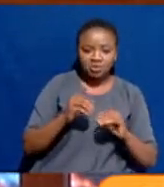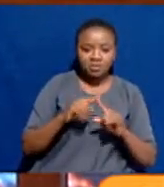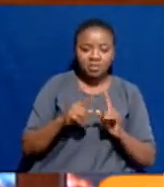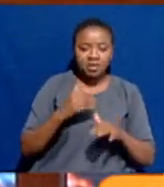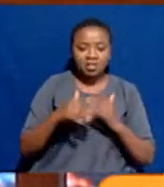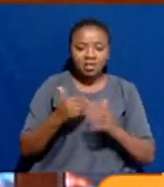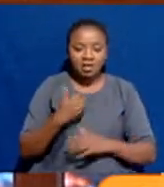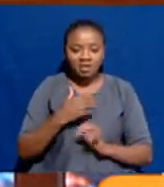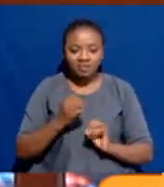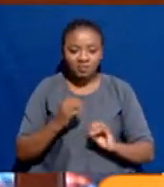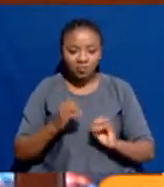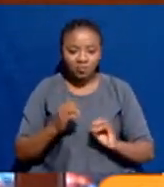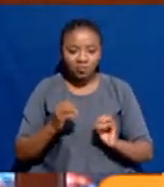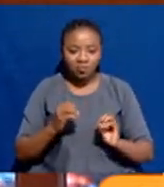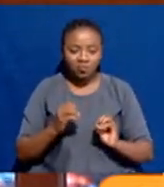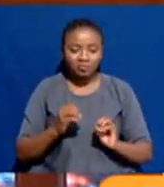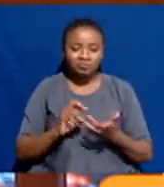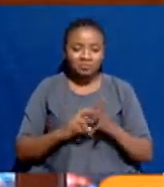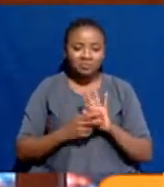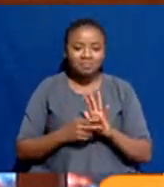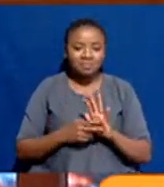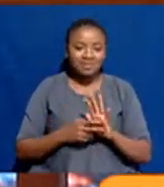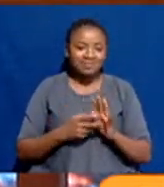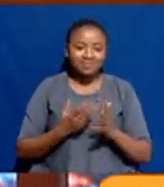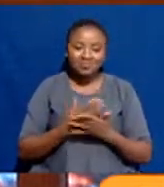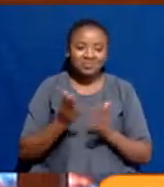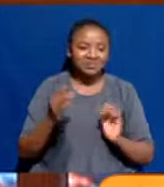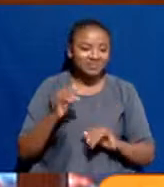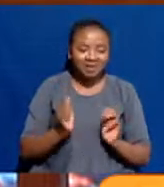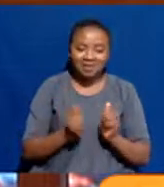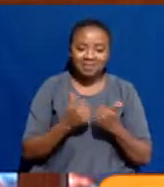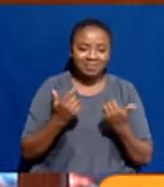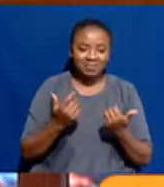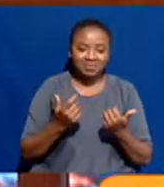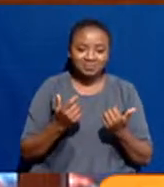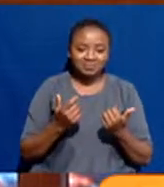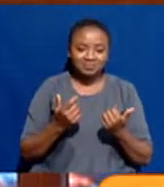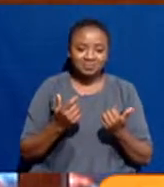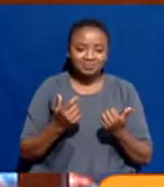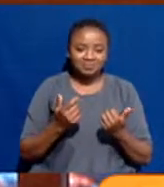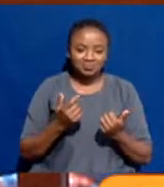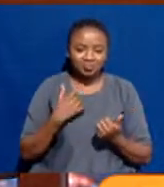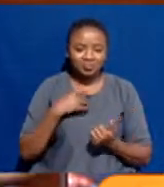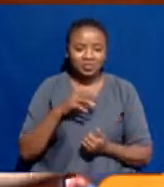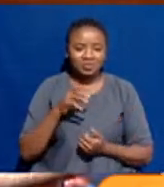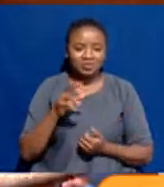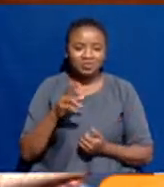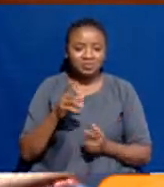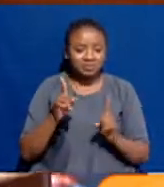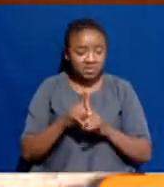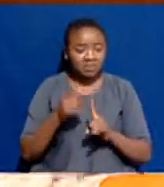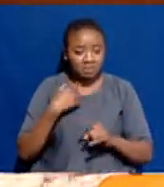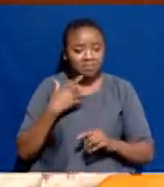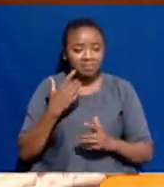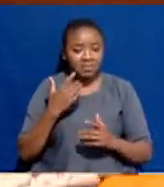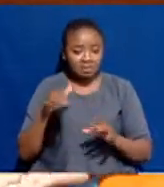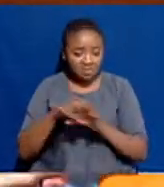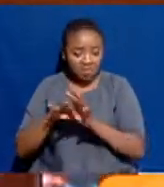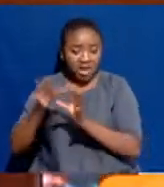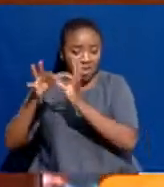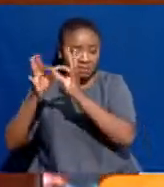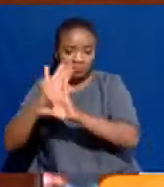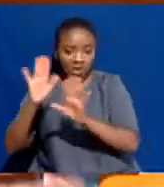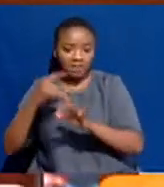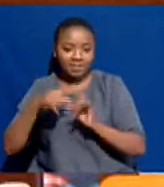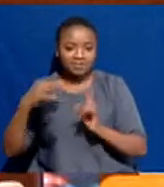from his losses, or whatever happens, whether stolen, or whatever happens. It breaks my heart. I was a volunteer at Azimio. I'm not a member of Azimio,